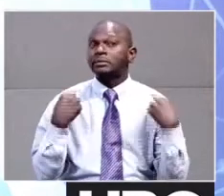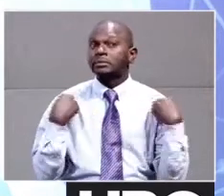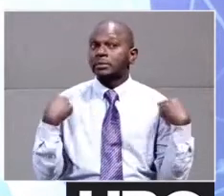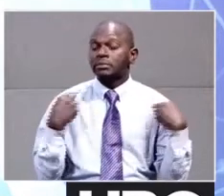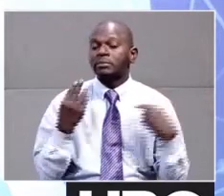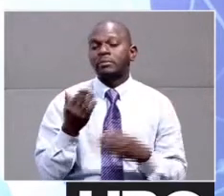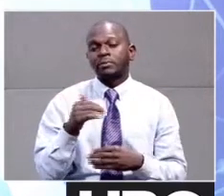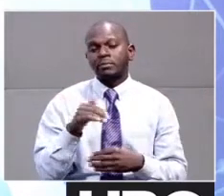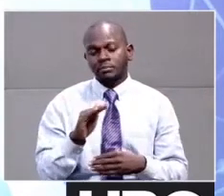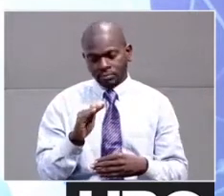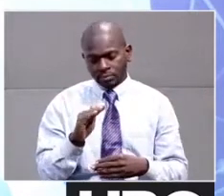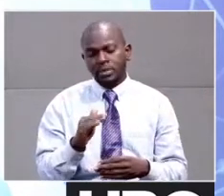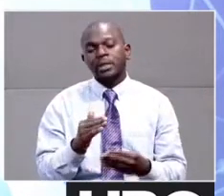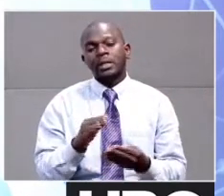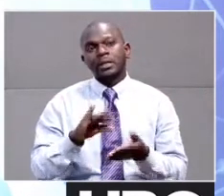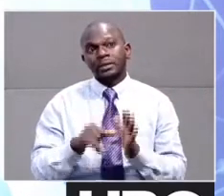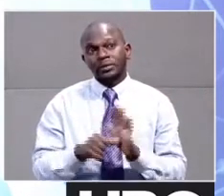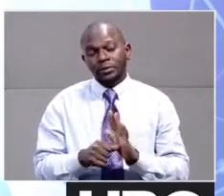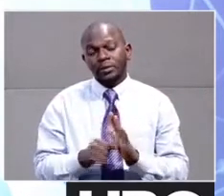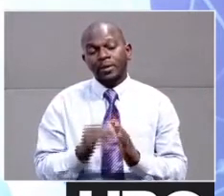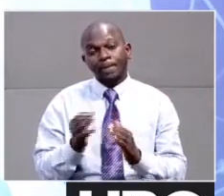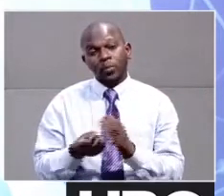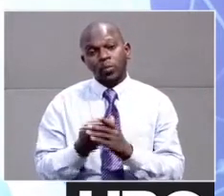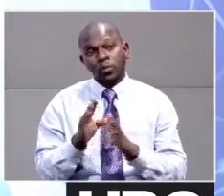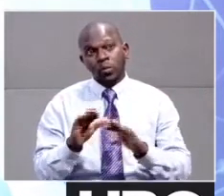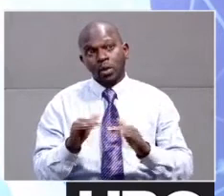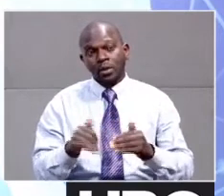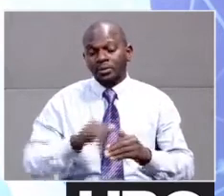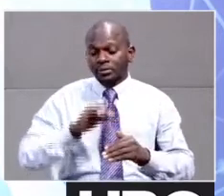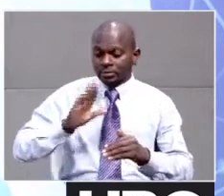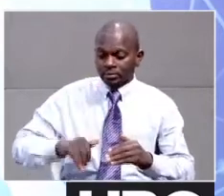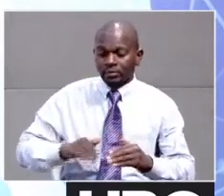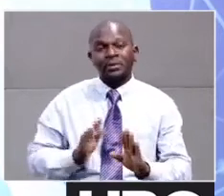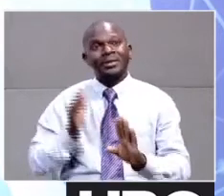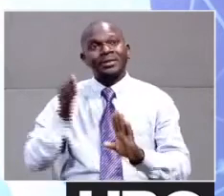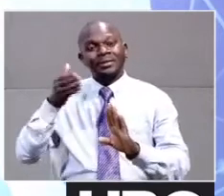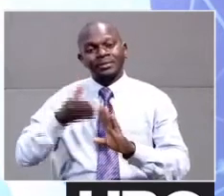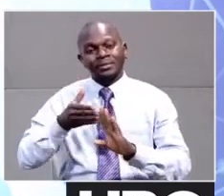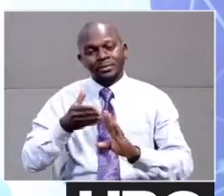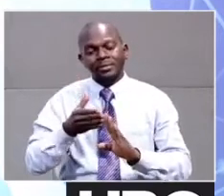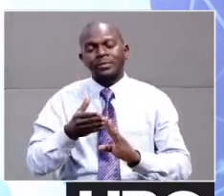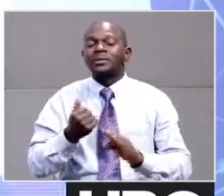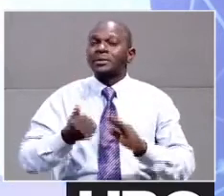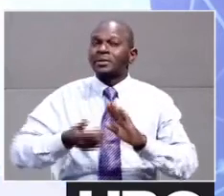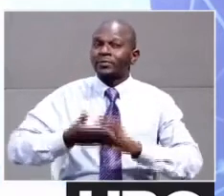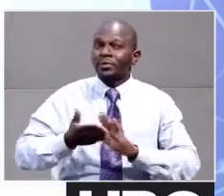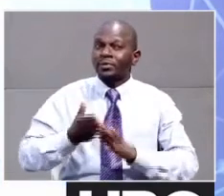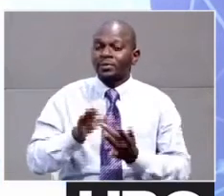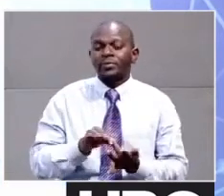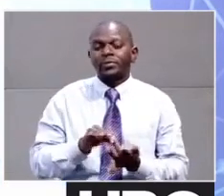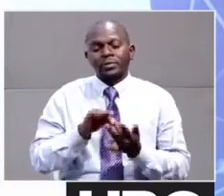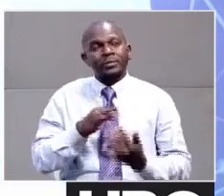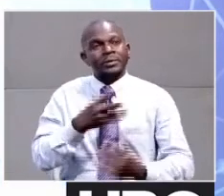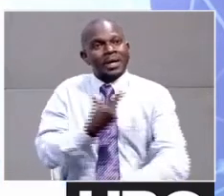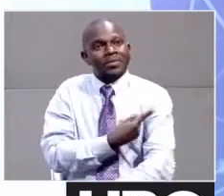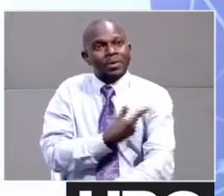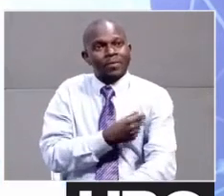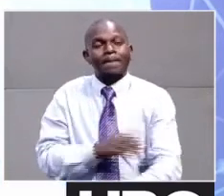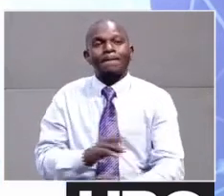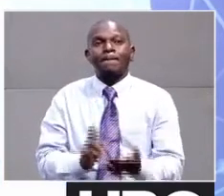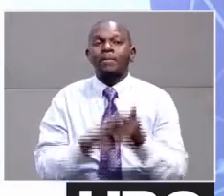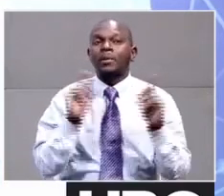that most of the cases are as a result of delayed referrals to seek for specialized treatment at